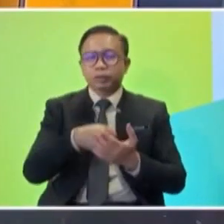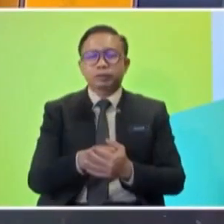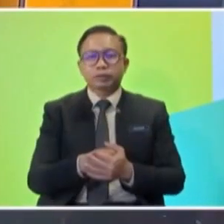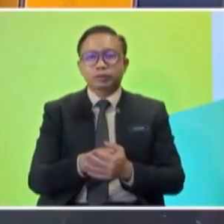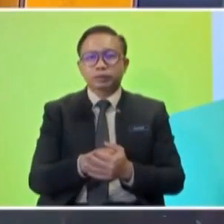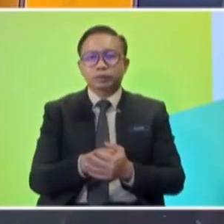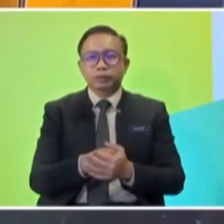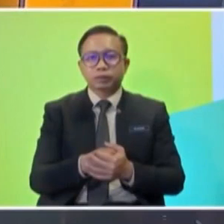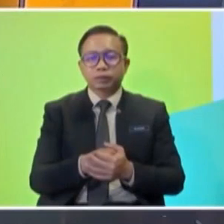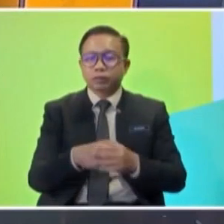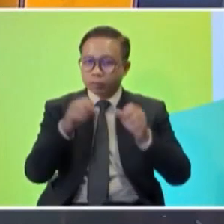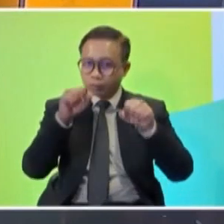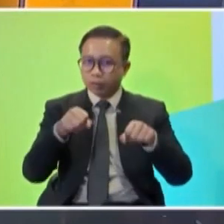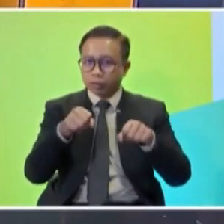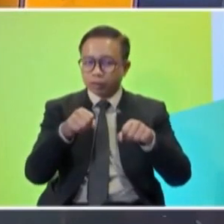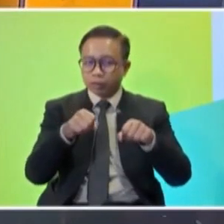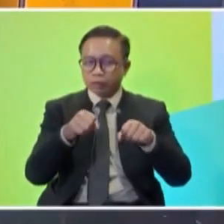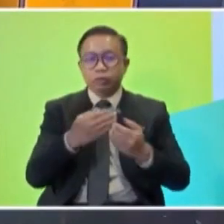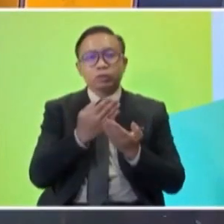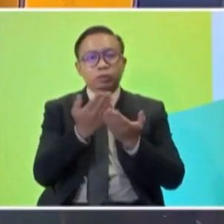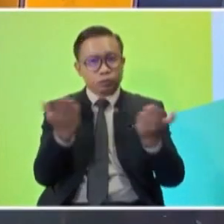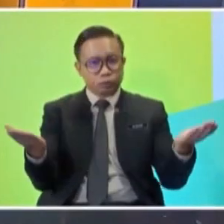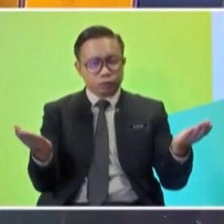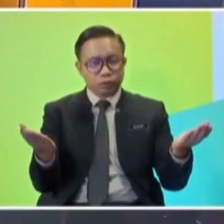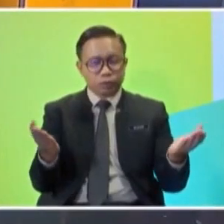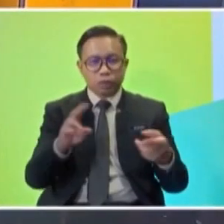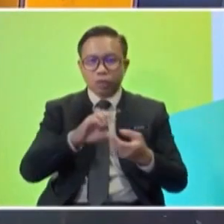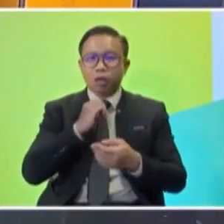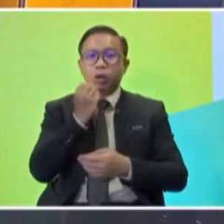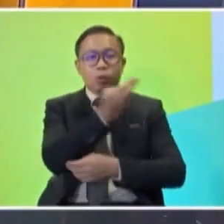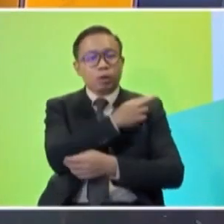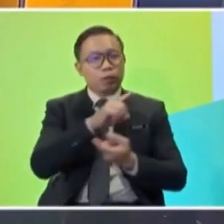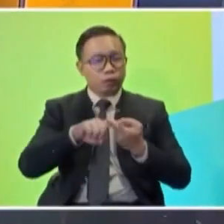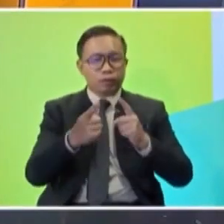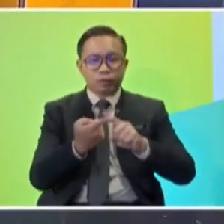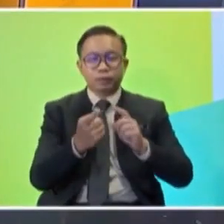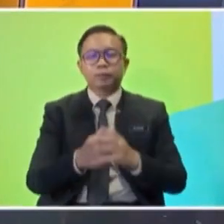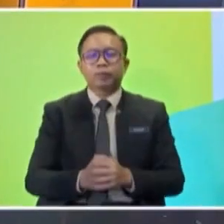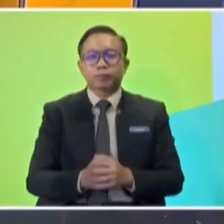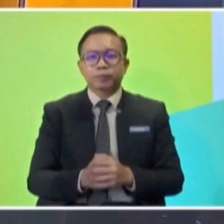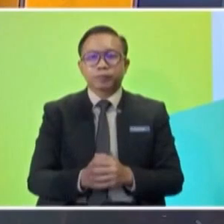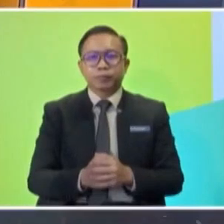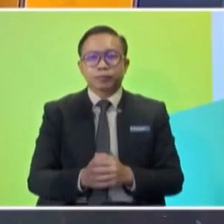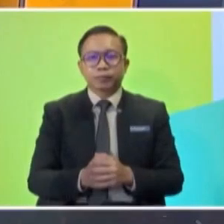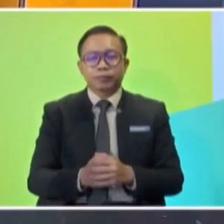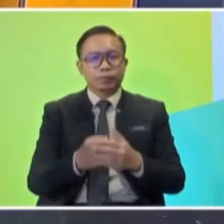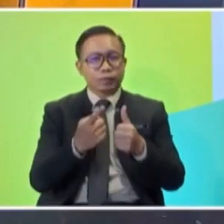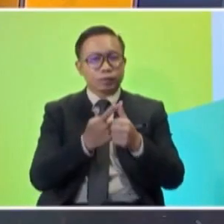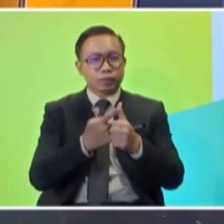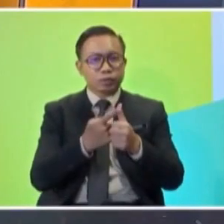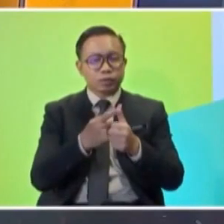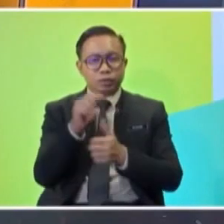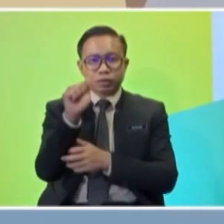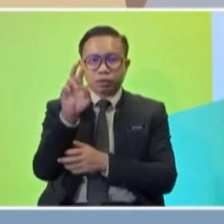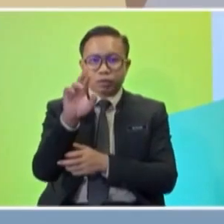So, Mr. Ragu, could you do us the honors of introducing our friends on Google Meet today? Sure, I will introduce them. Okay, first we have